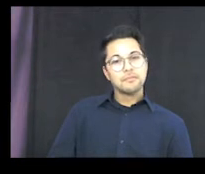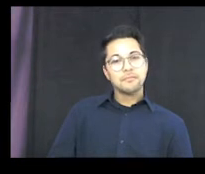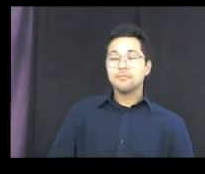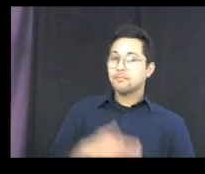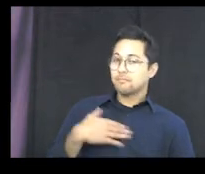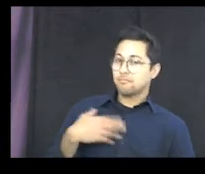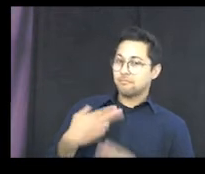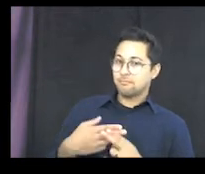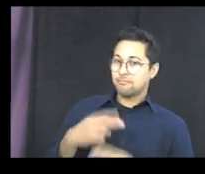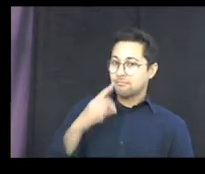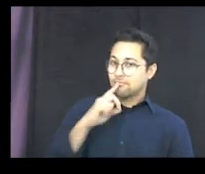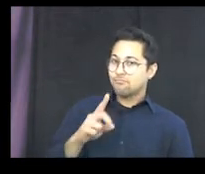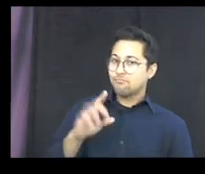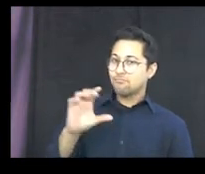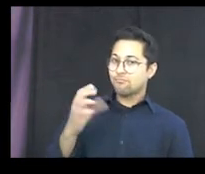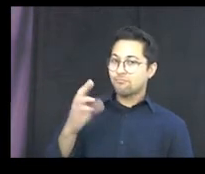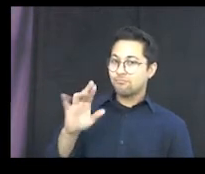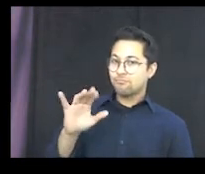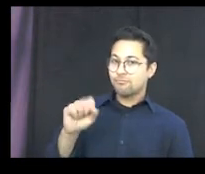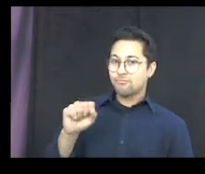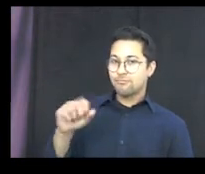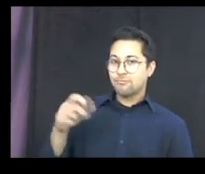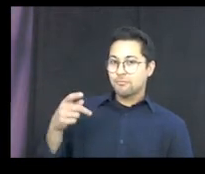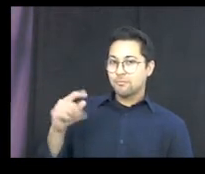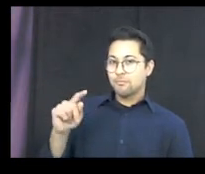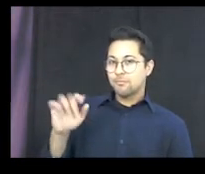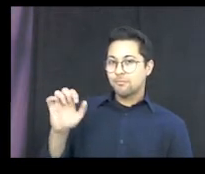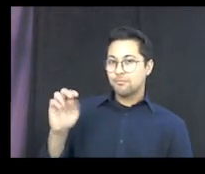My name is Chris Patton,